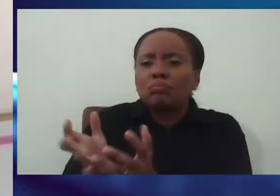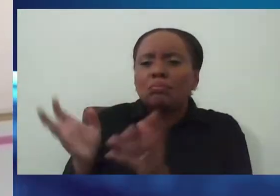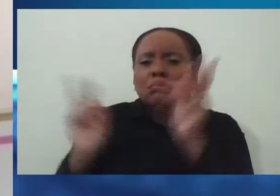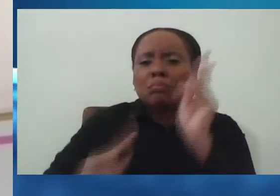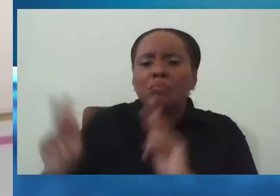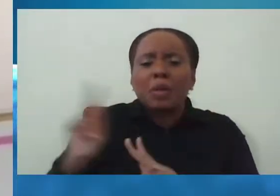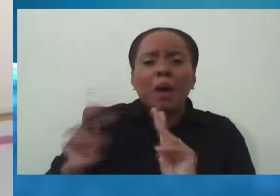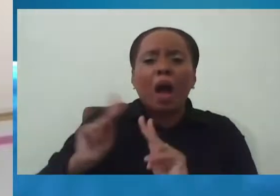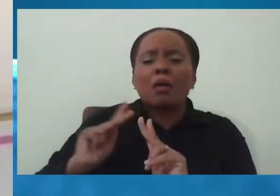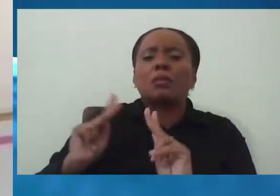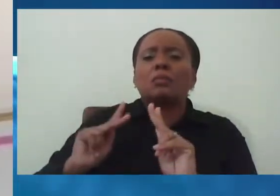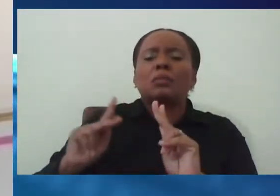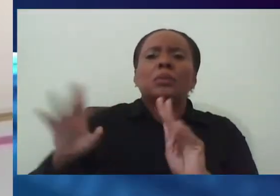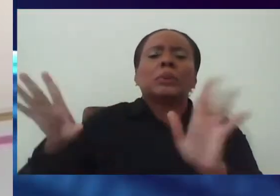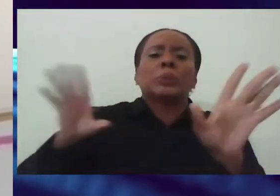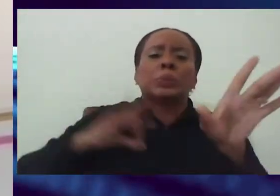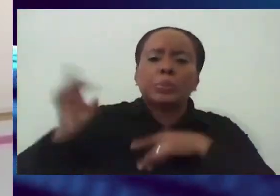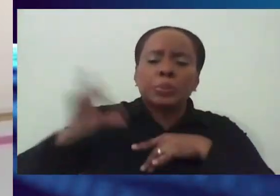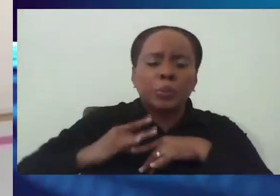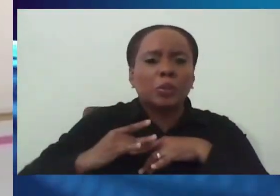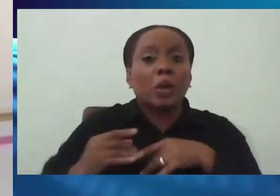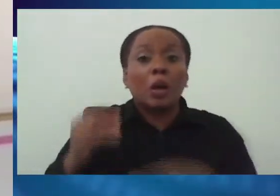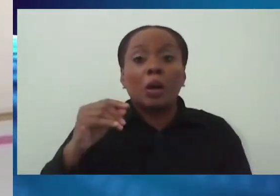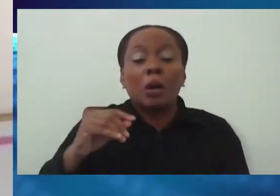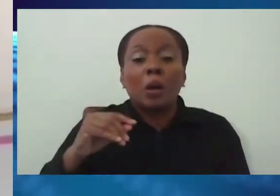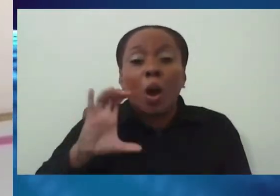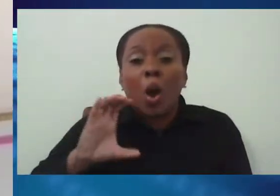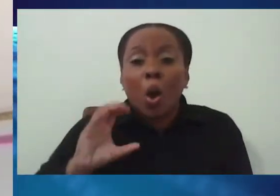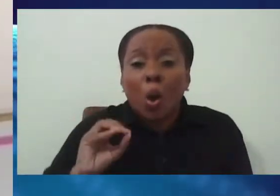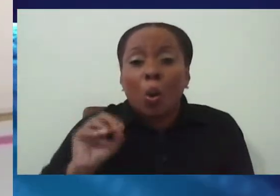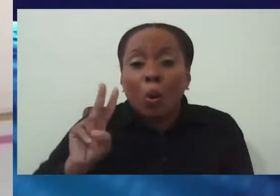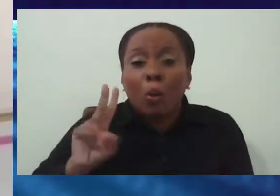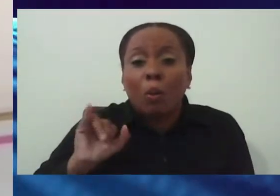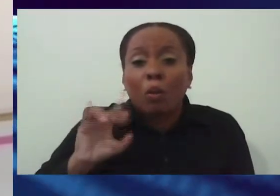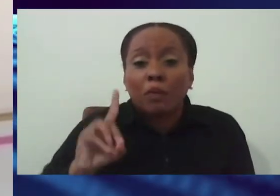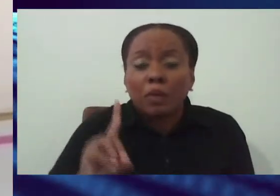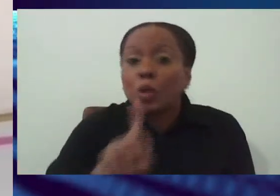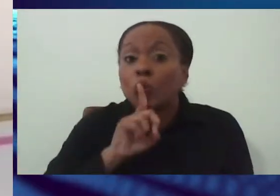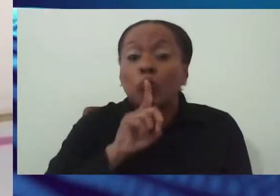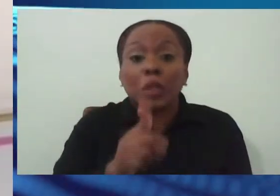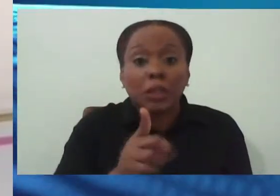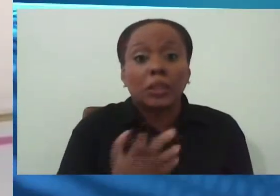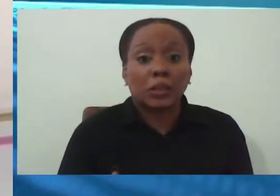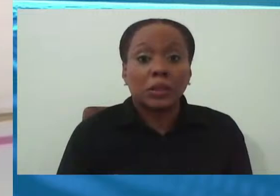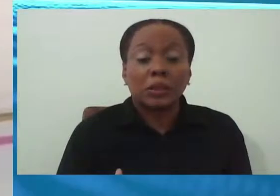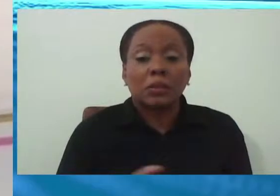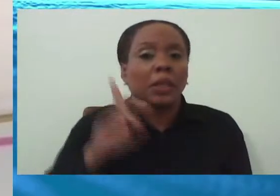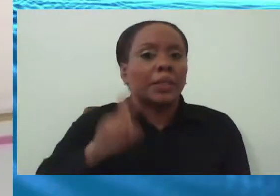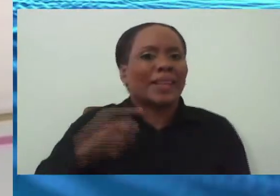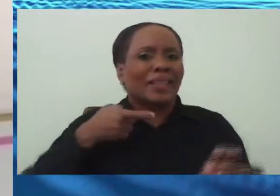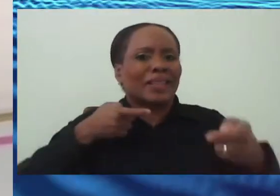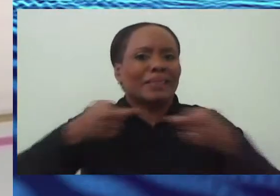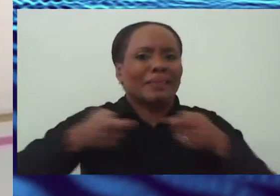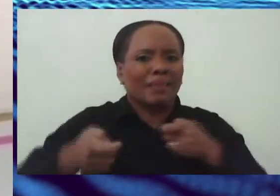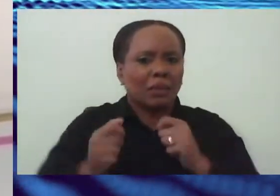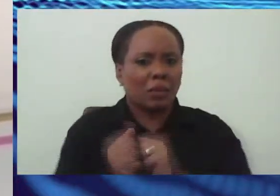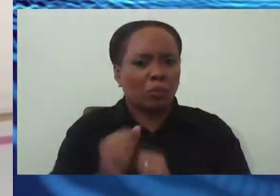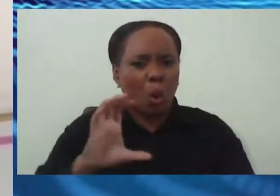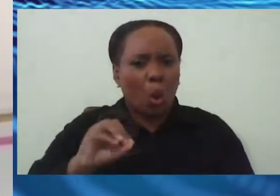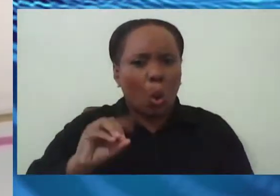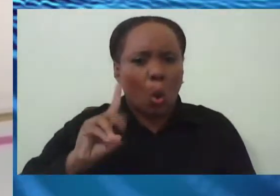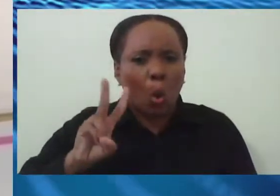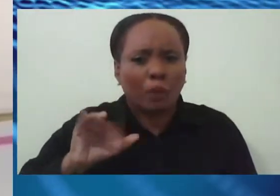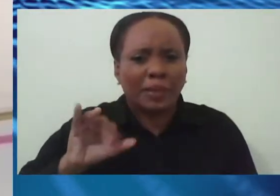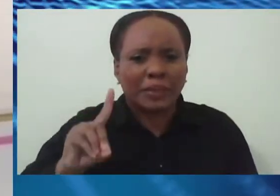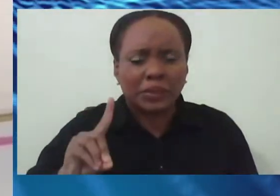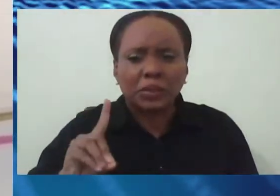that this is a condition, and this is a condition that needs to be treated aggressively and managed at a population level and an individual